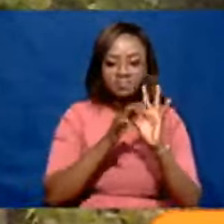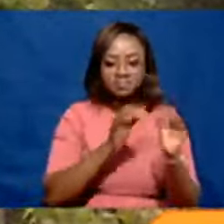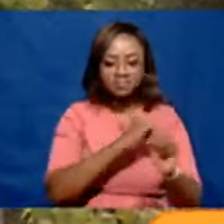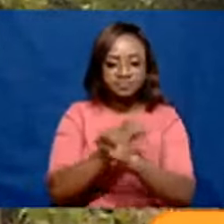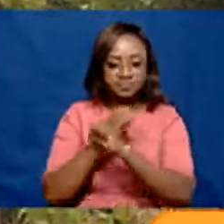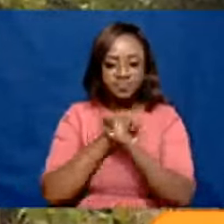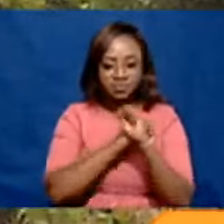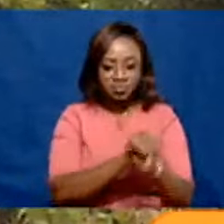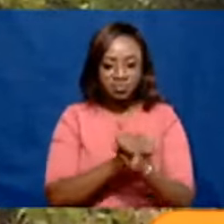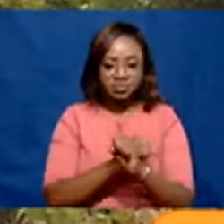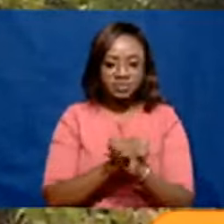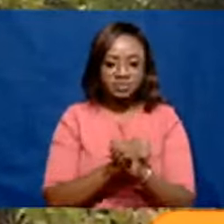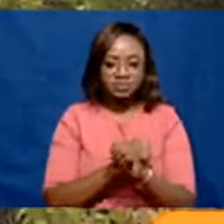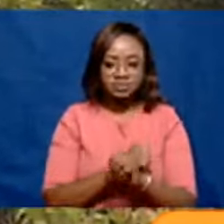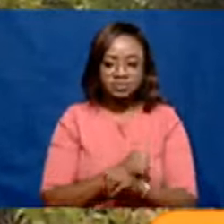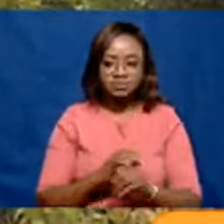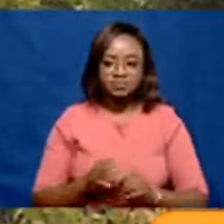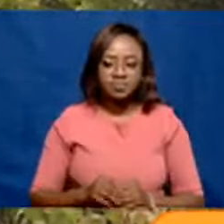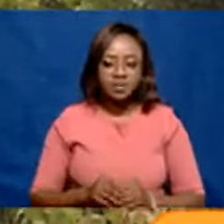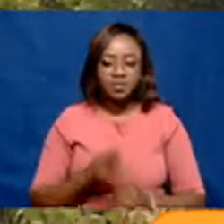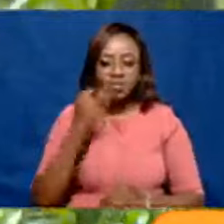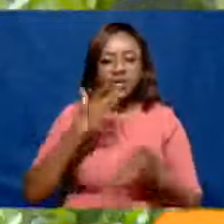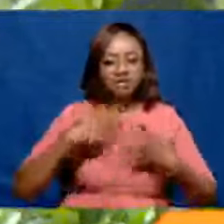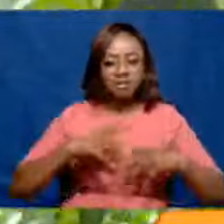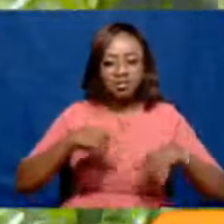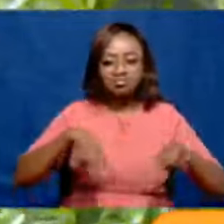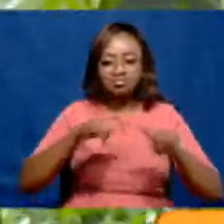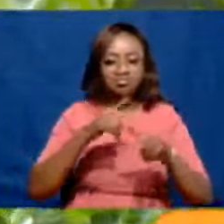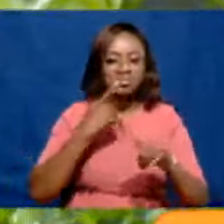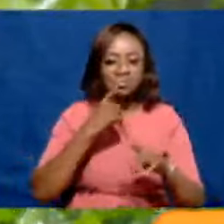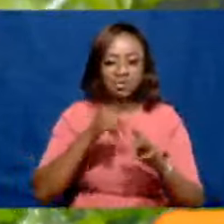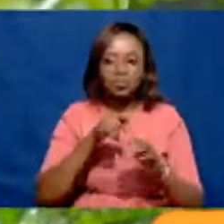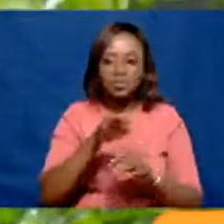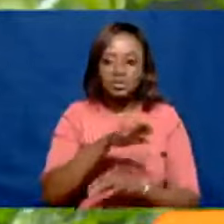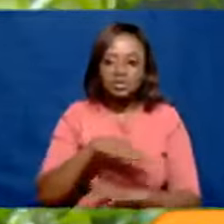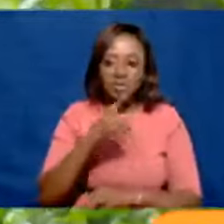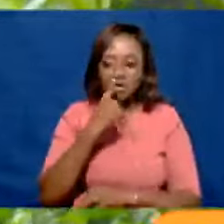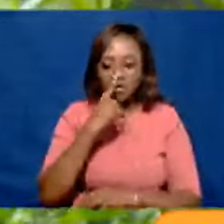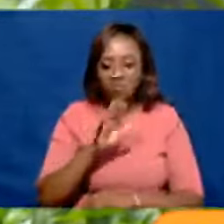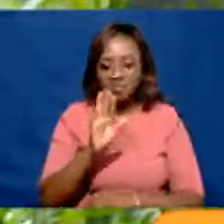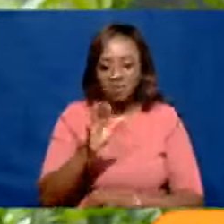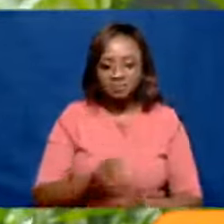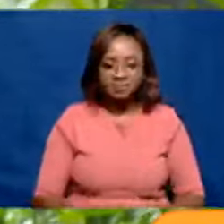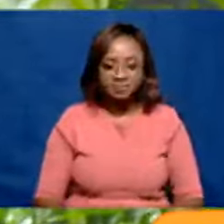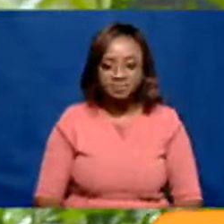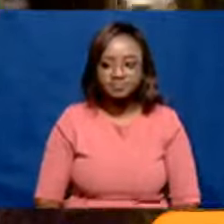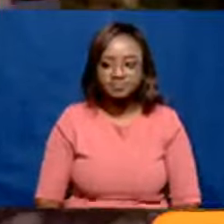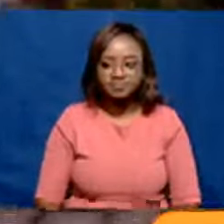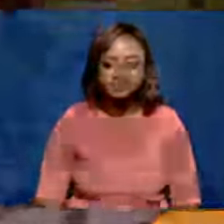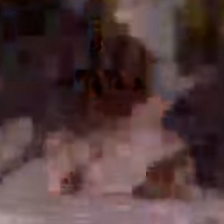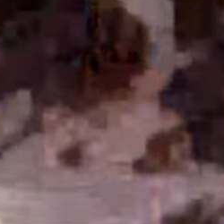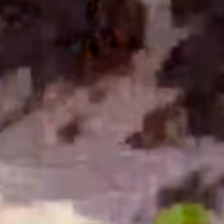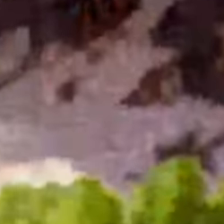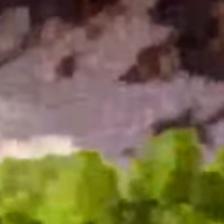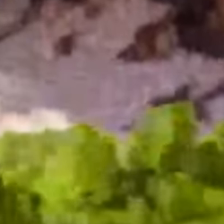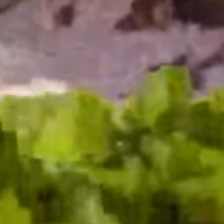conservation amongst those who call this Livy Haven home. Agnes Uluka Chola, Citizen TV.